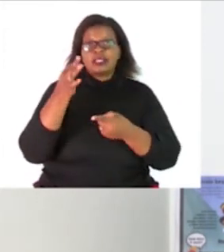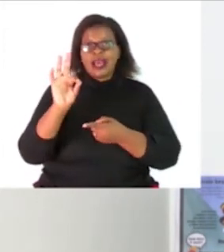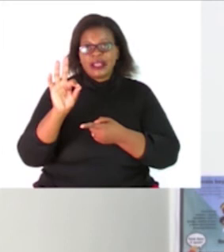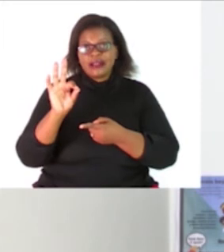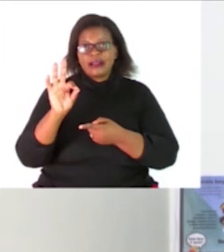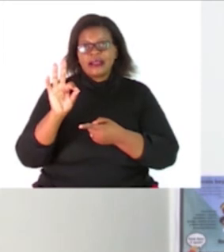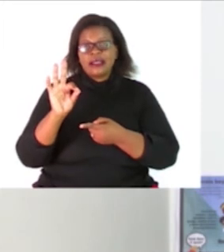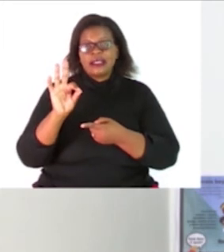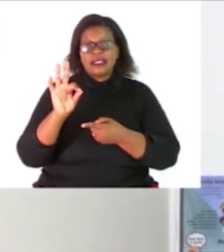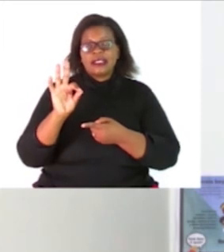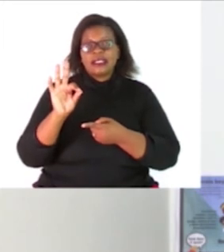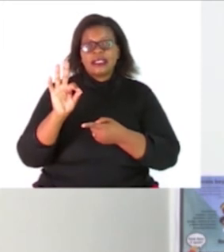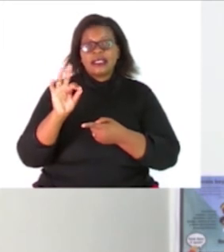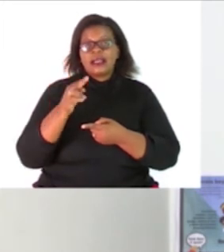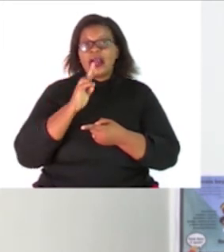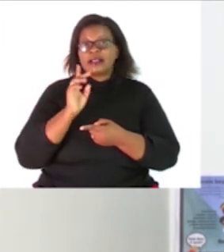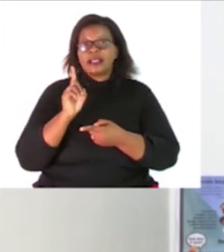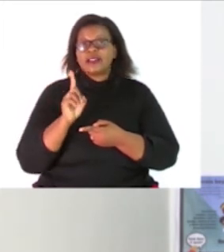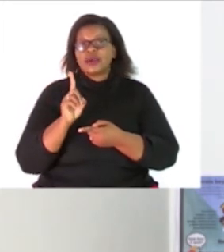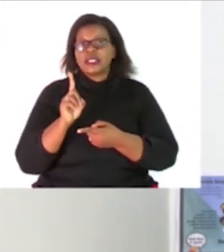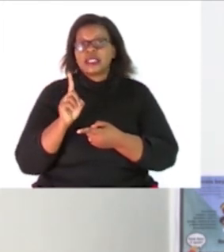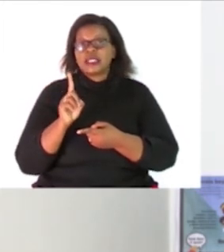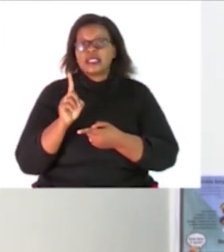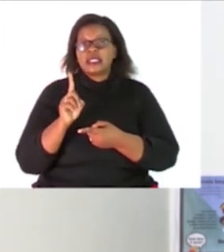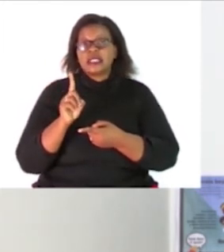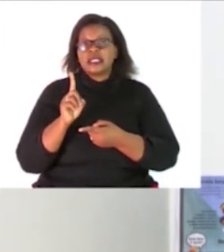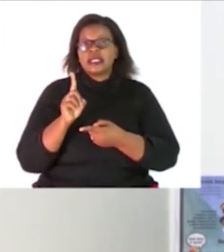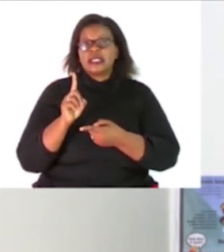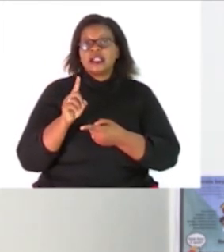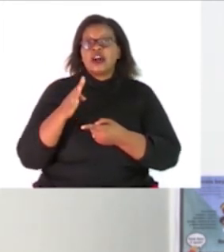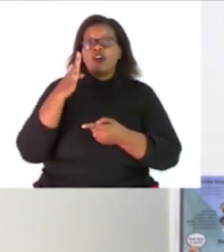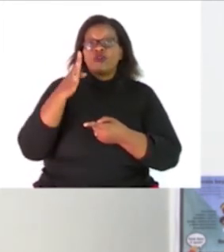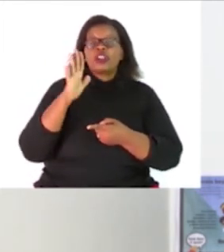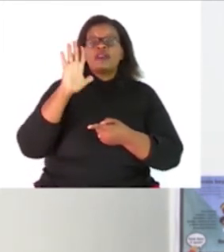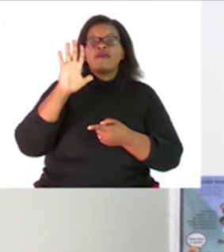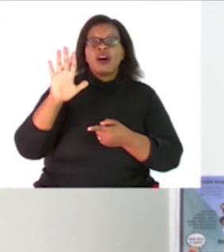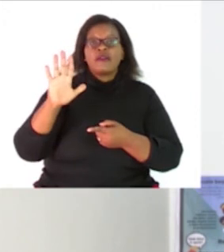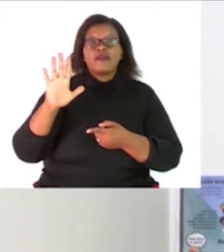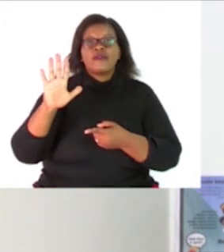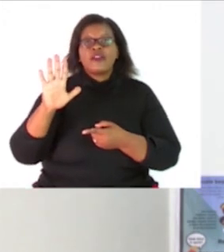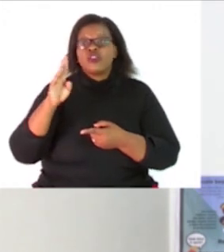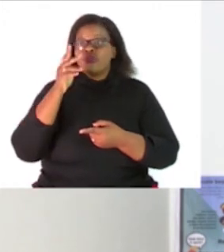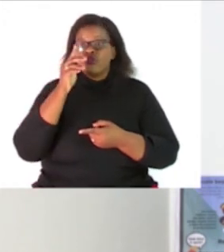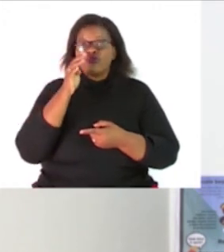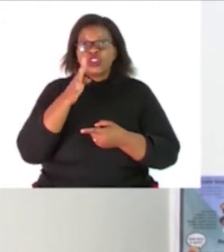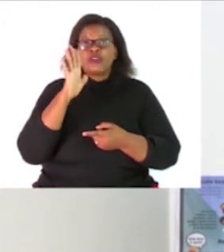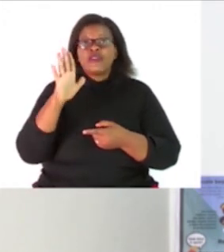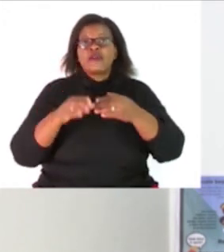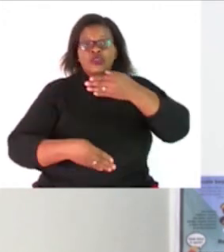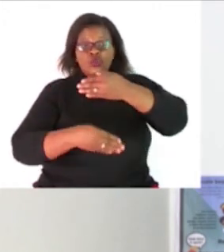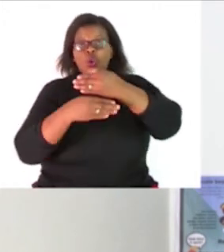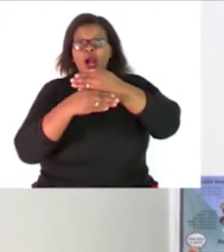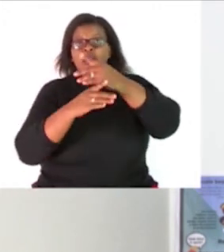9. 5 times 9, what is our answer? Is 45. 45 plus the